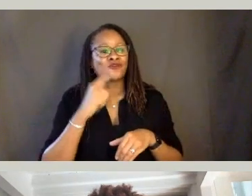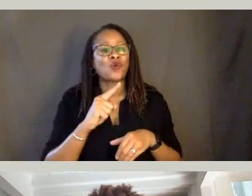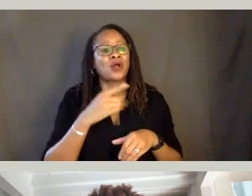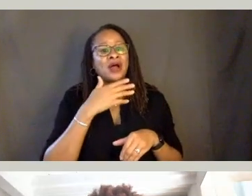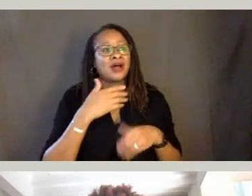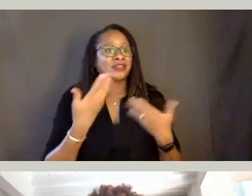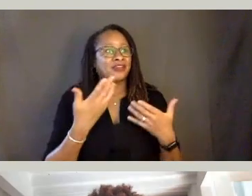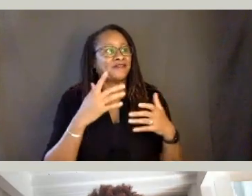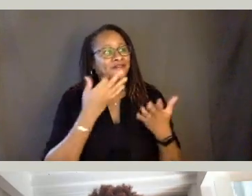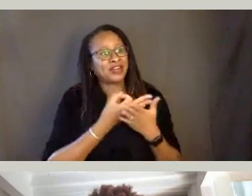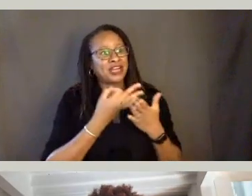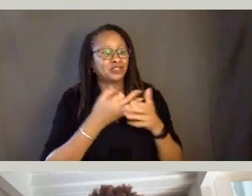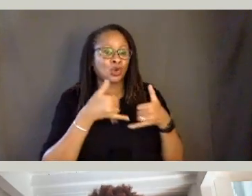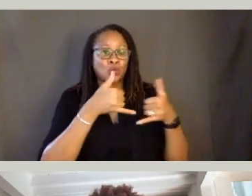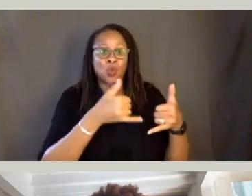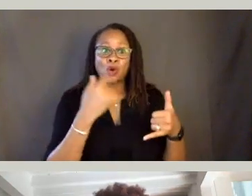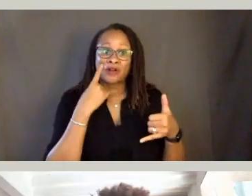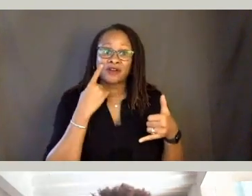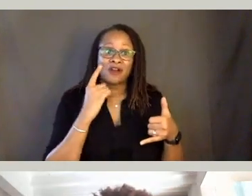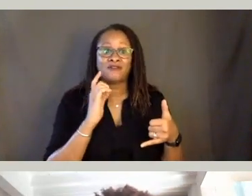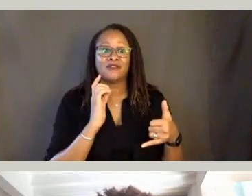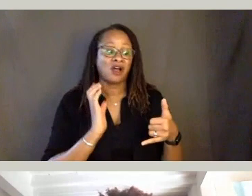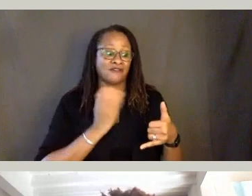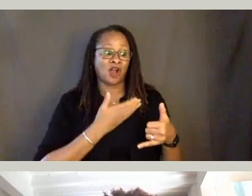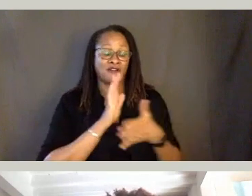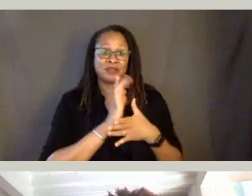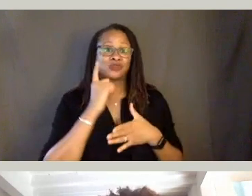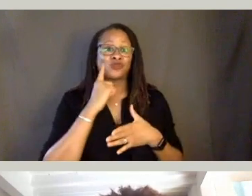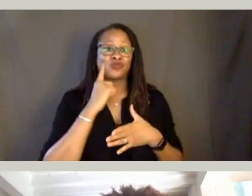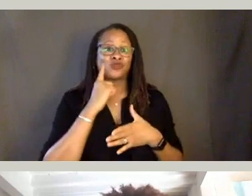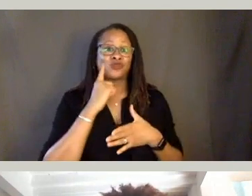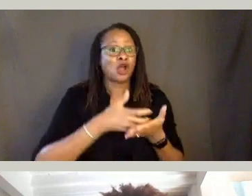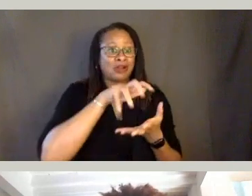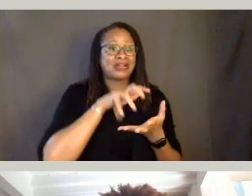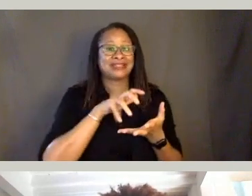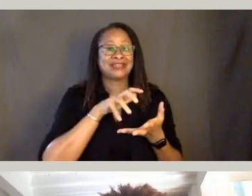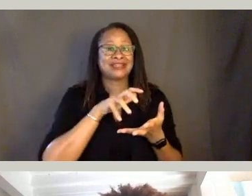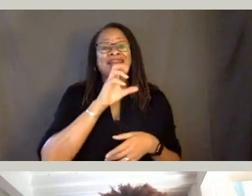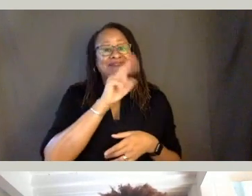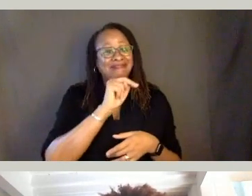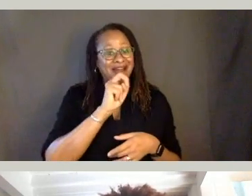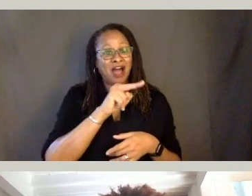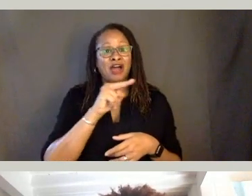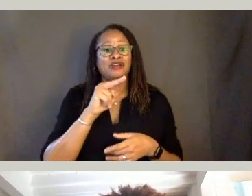for having raised more non-recoupable funding. And these all need to be